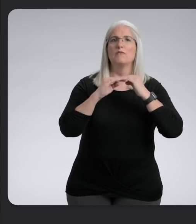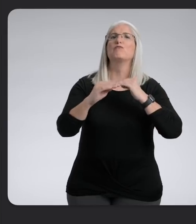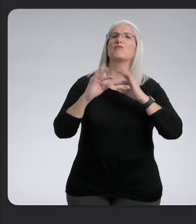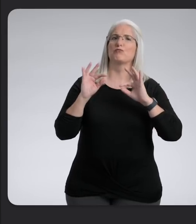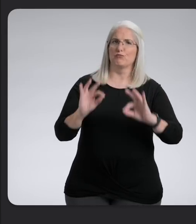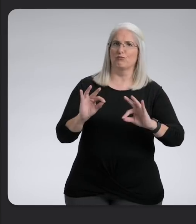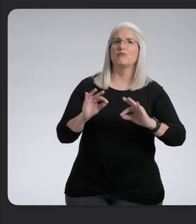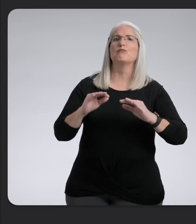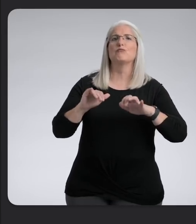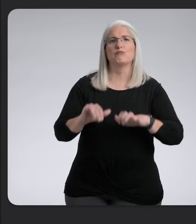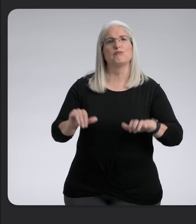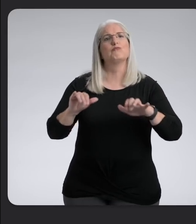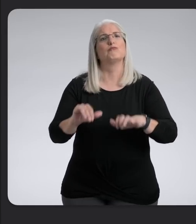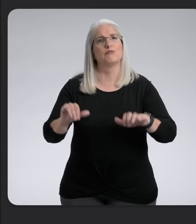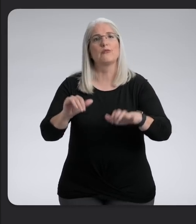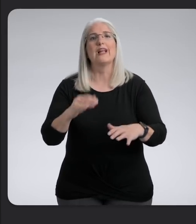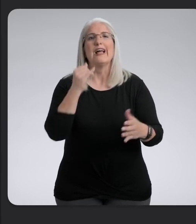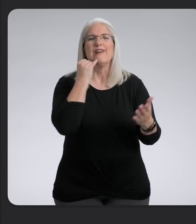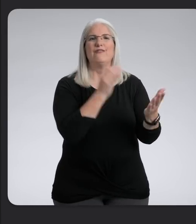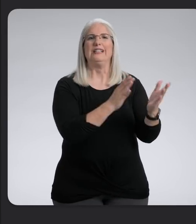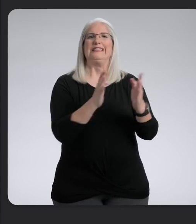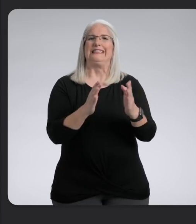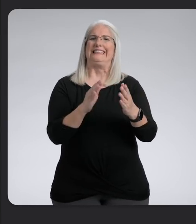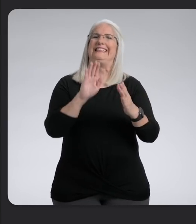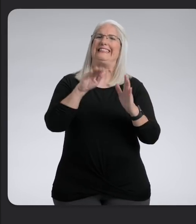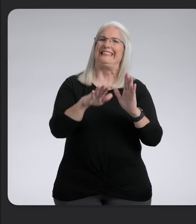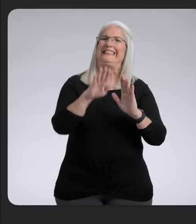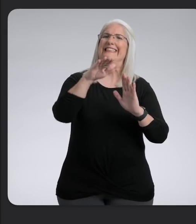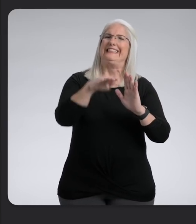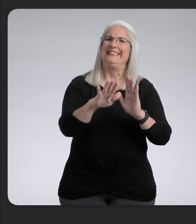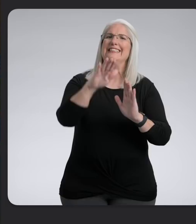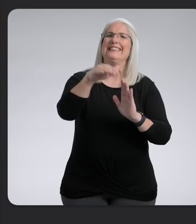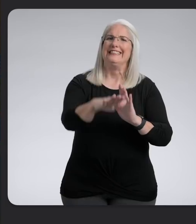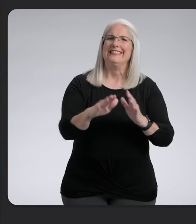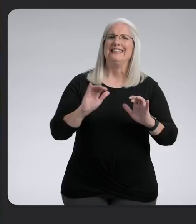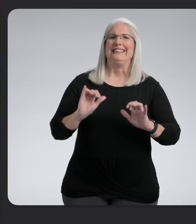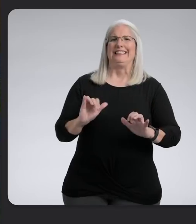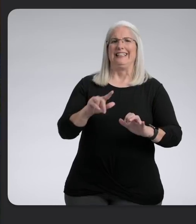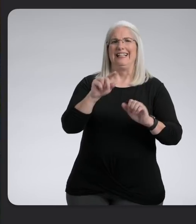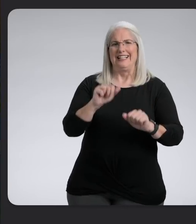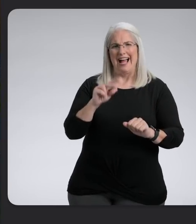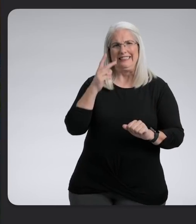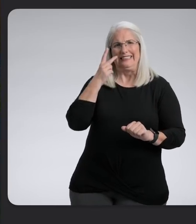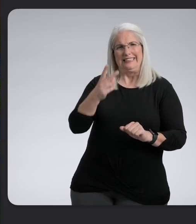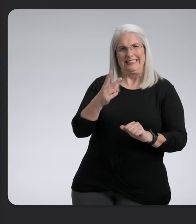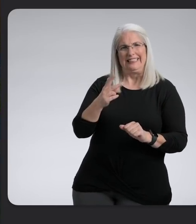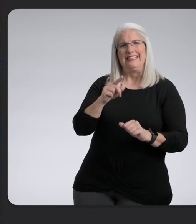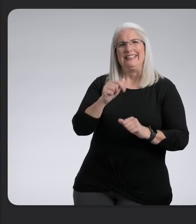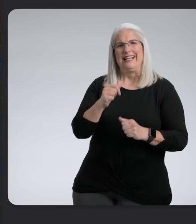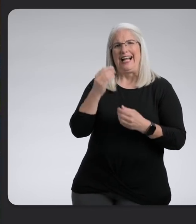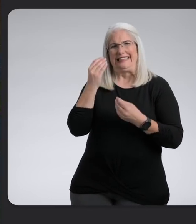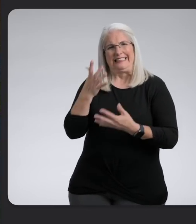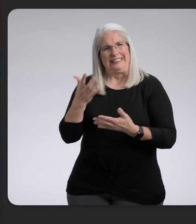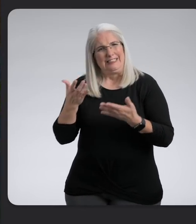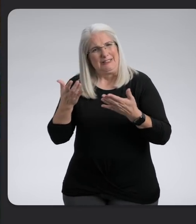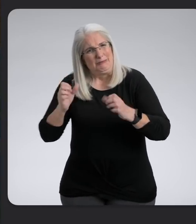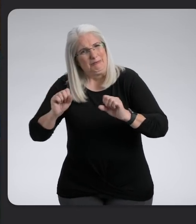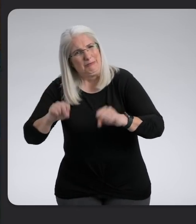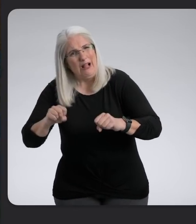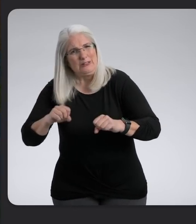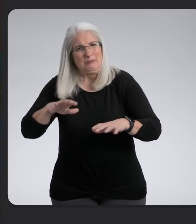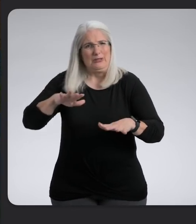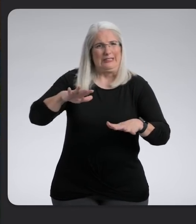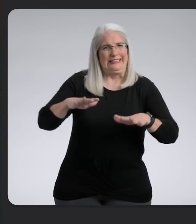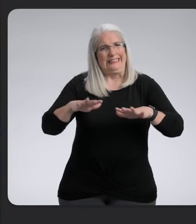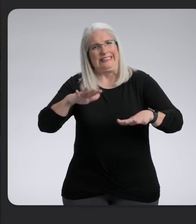see how your walking steadiness may change as the months go by and receive a notification if your steadiness is low or very low and you're at increased